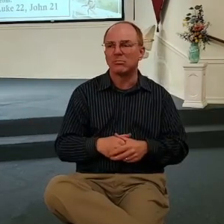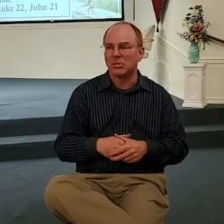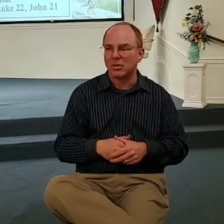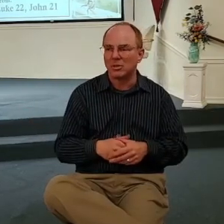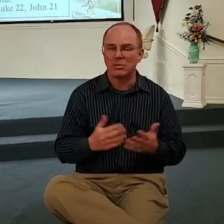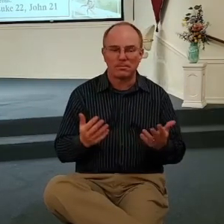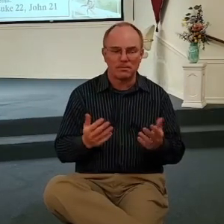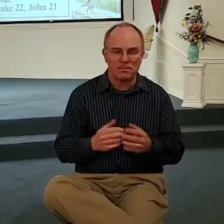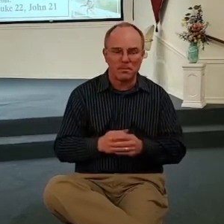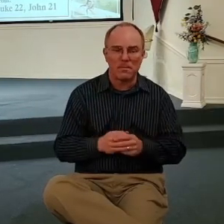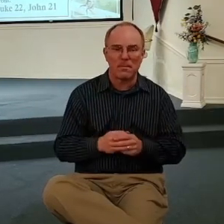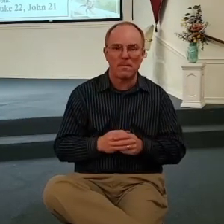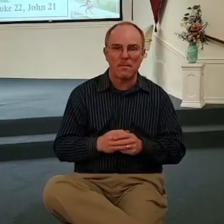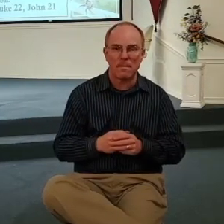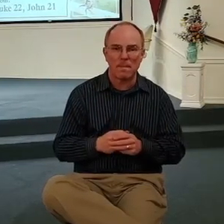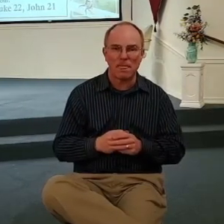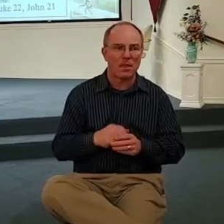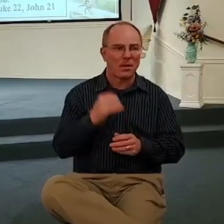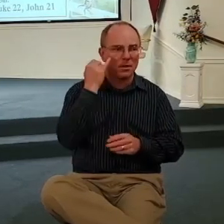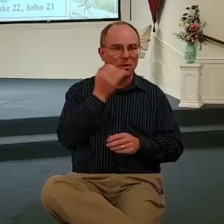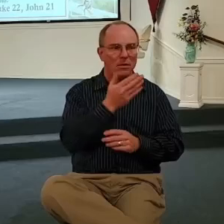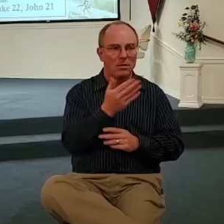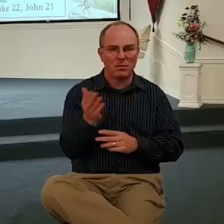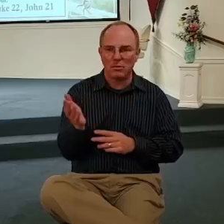So, if you're